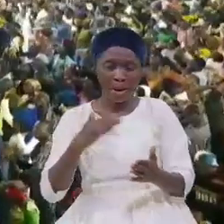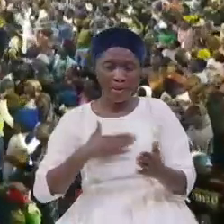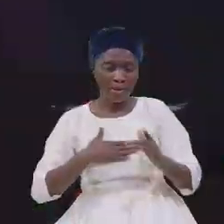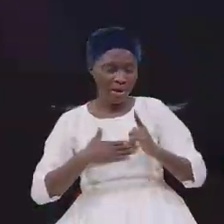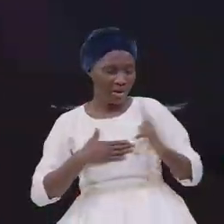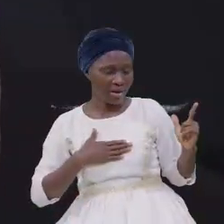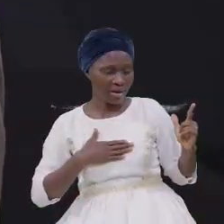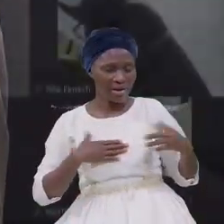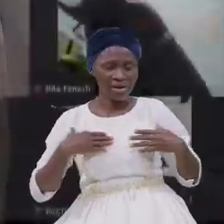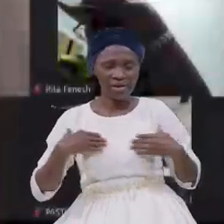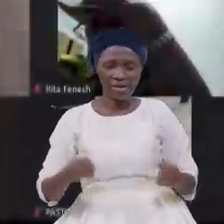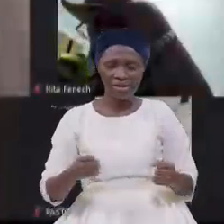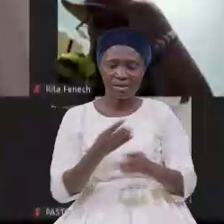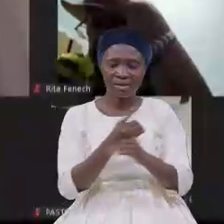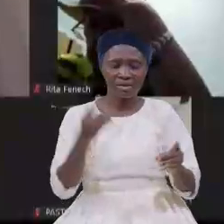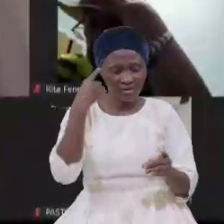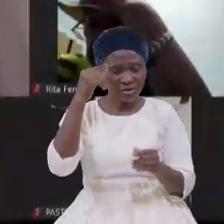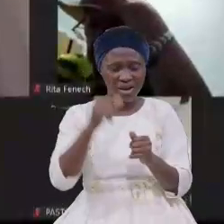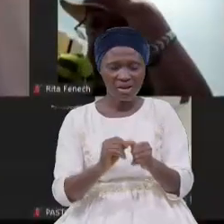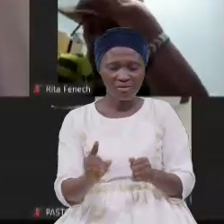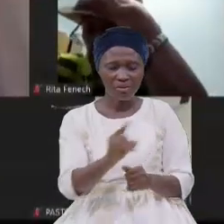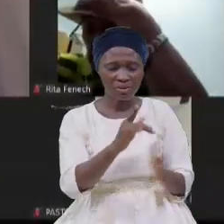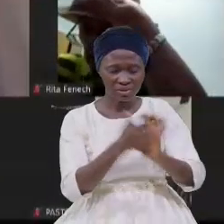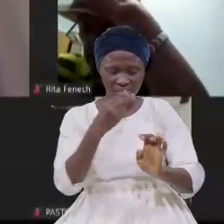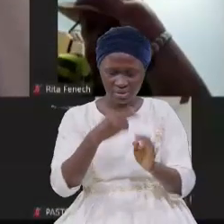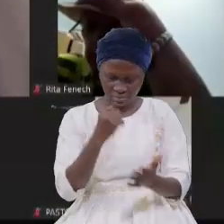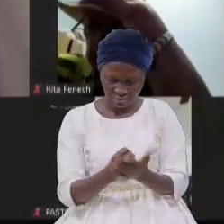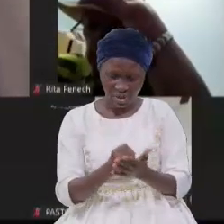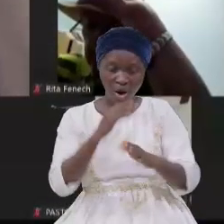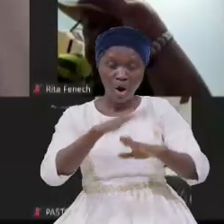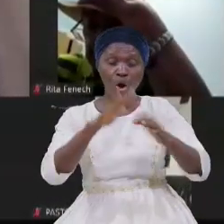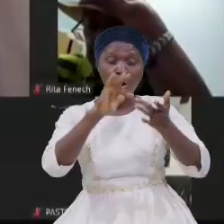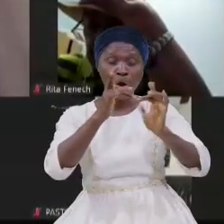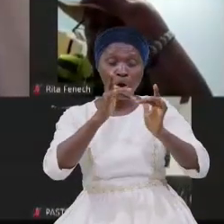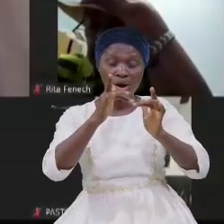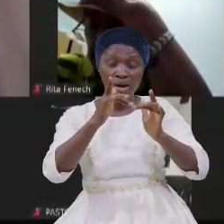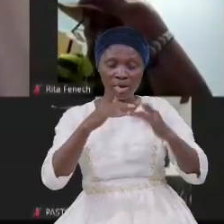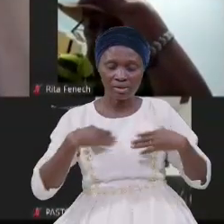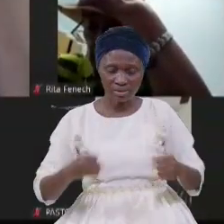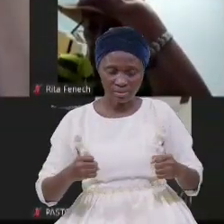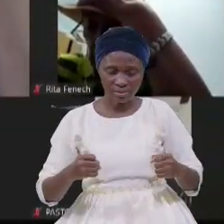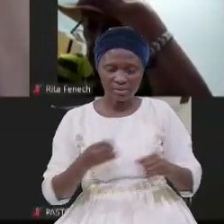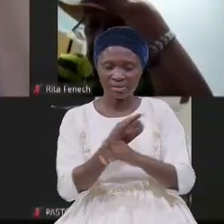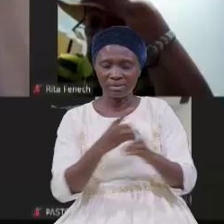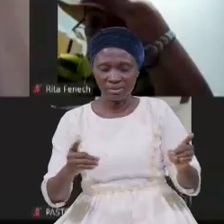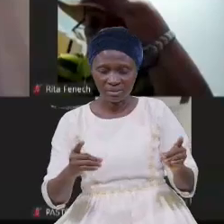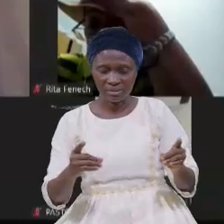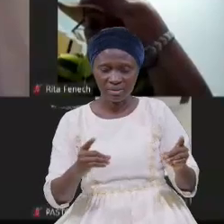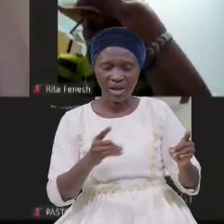everyone. Online, deliverance. Healing,